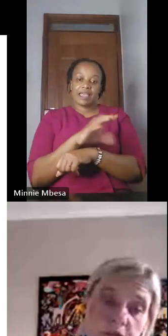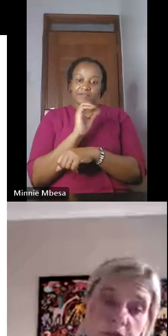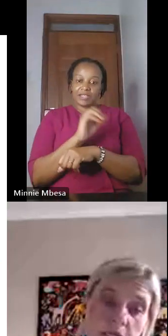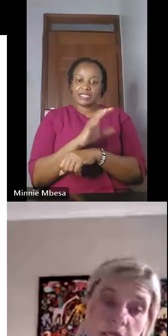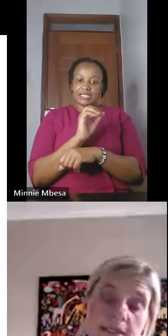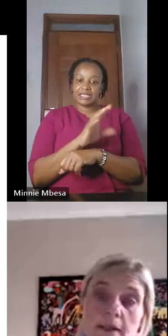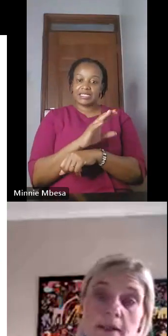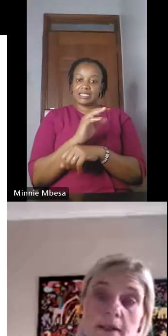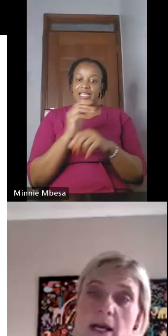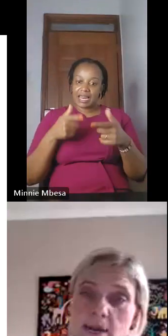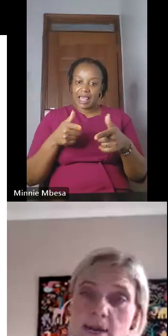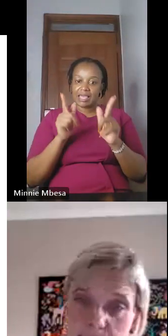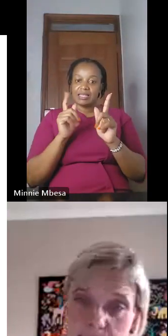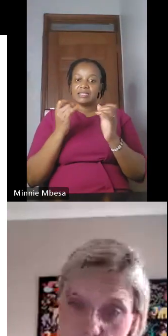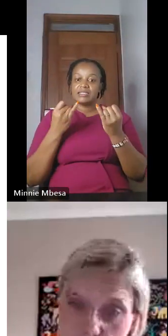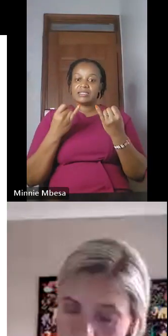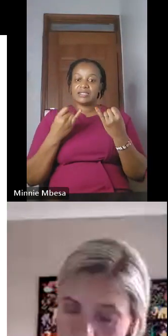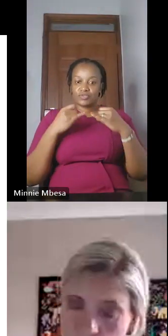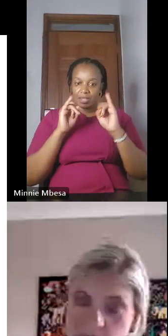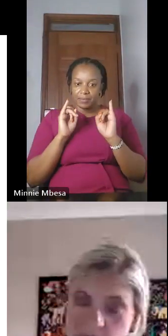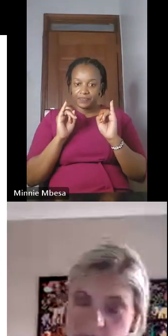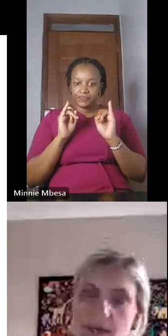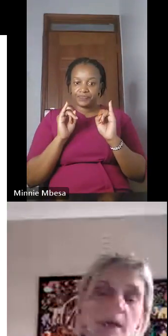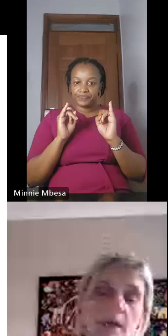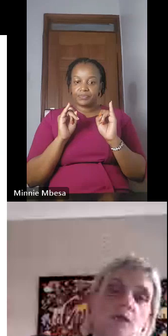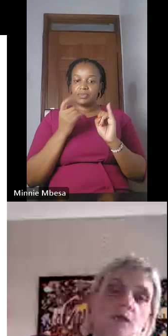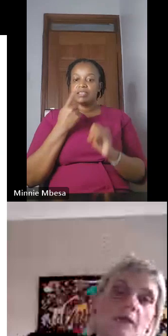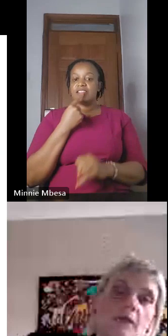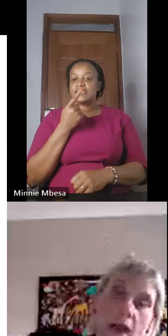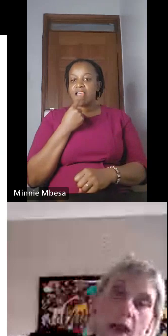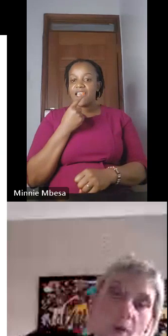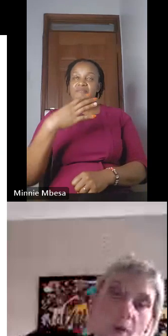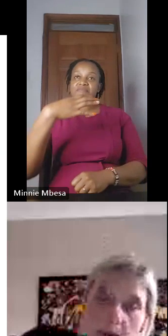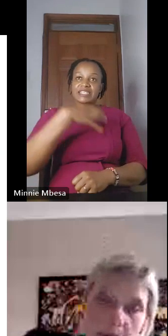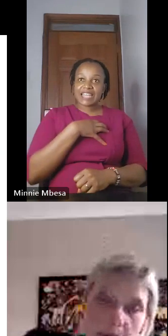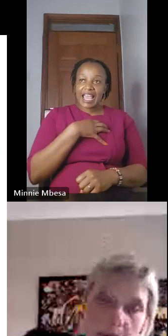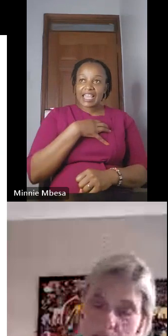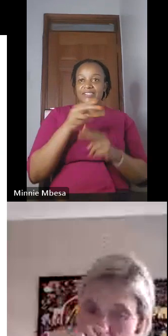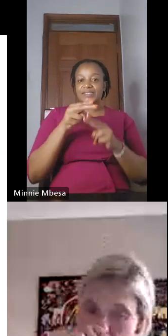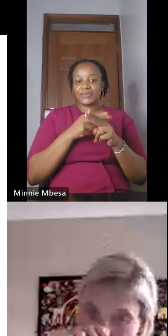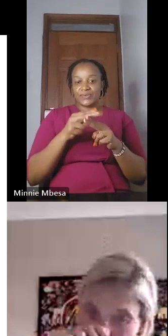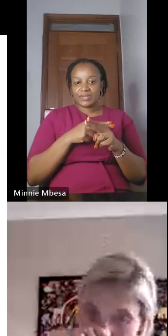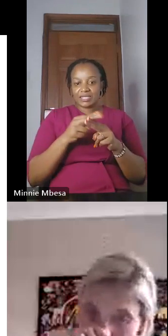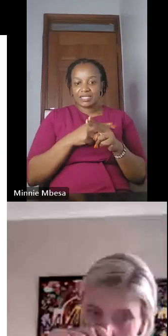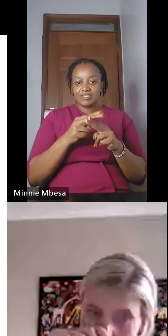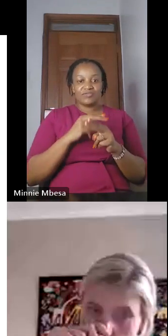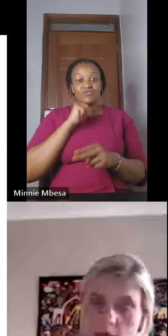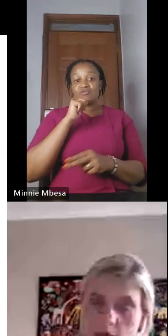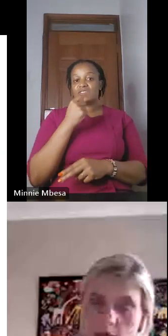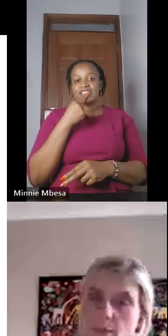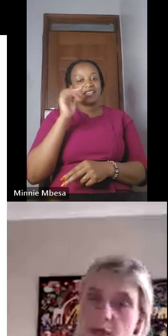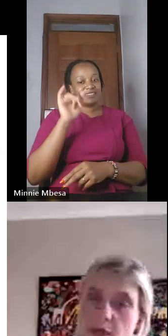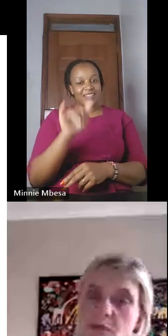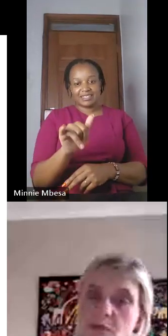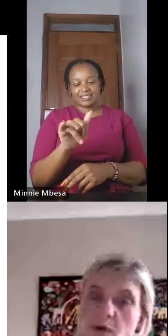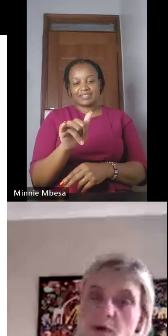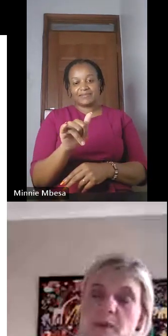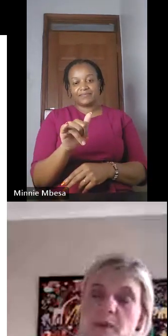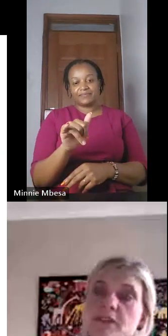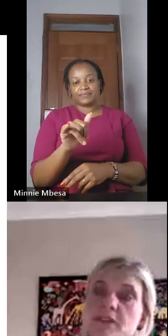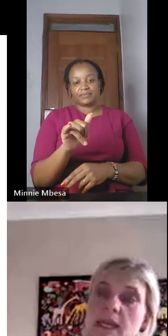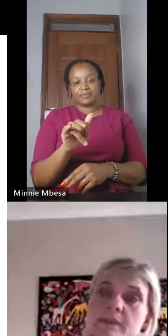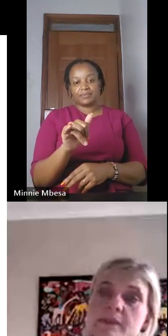you shouldn't say, look, I'm going to retire in a year's time if you are on the upper age brackets,